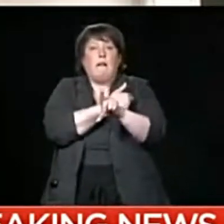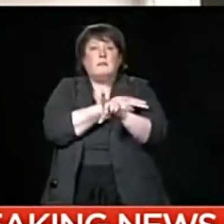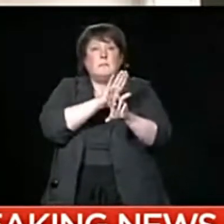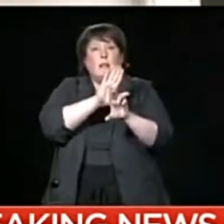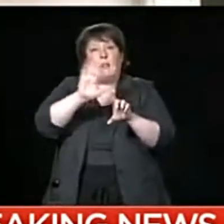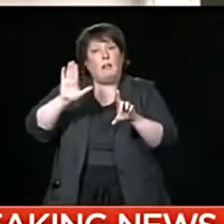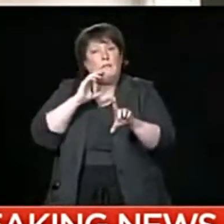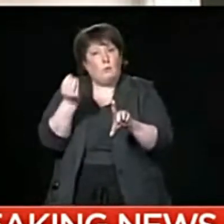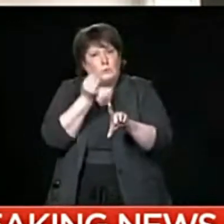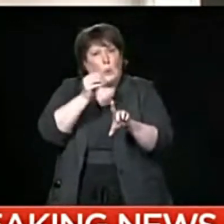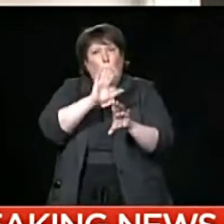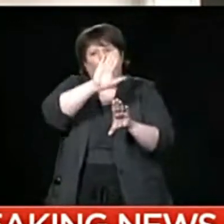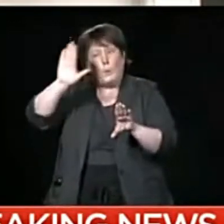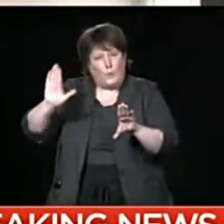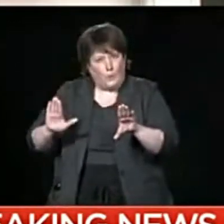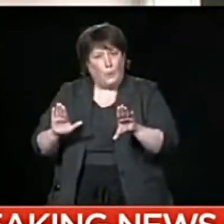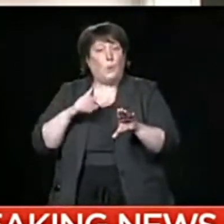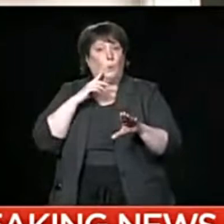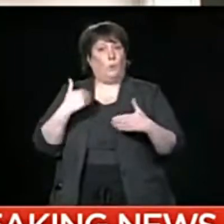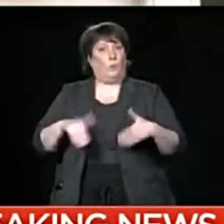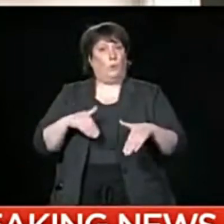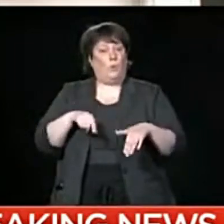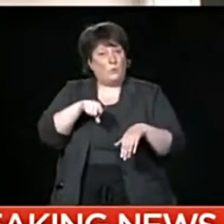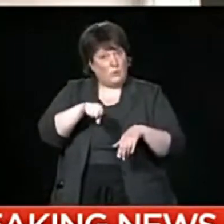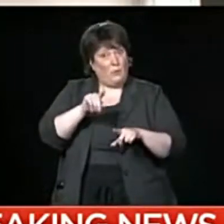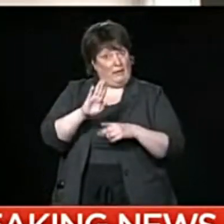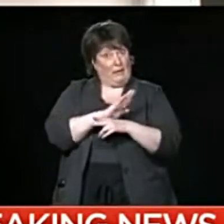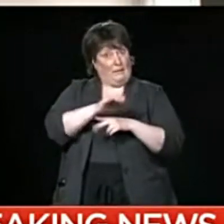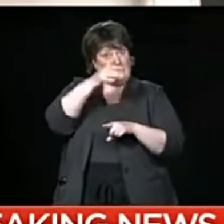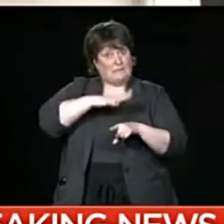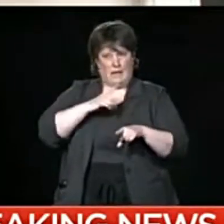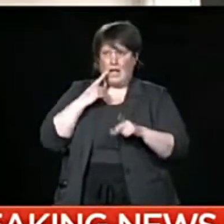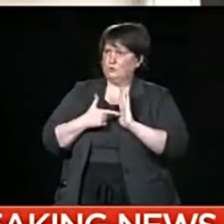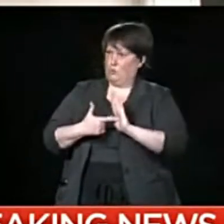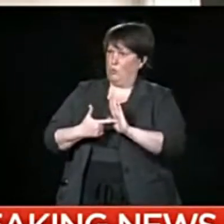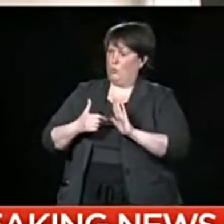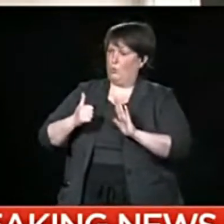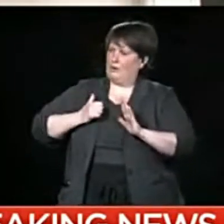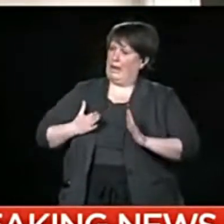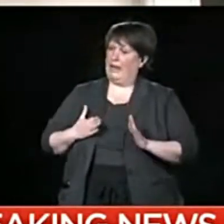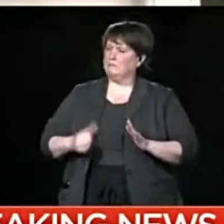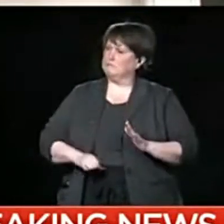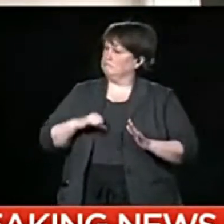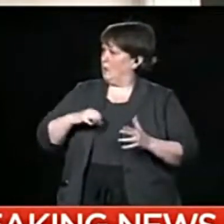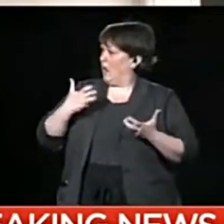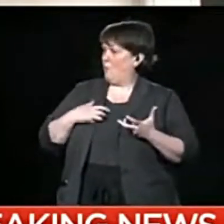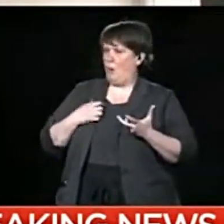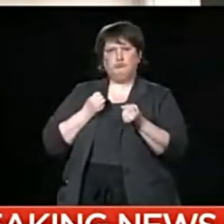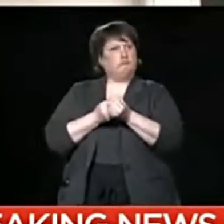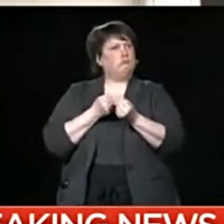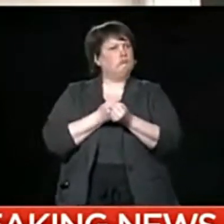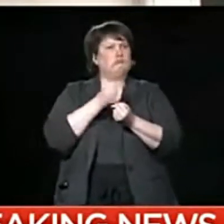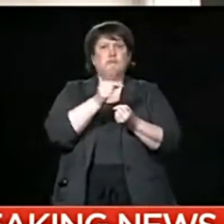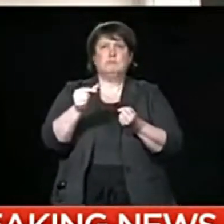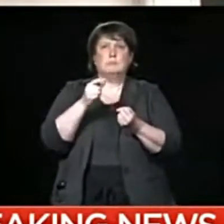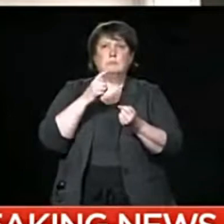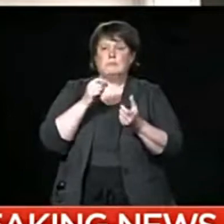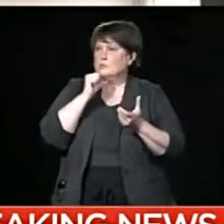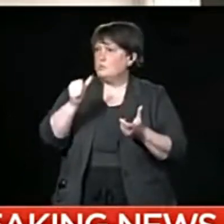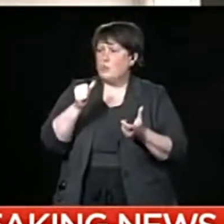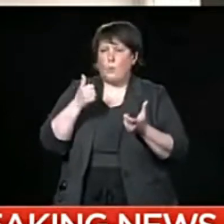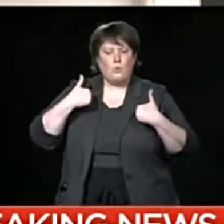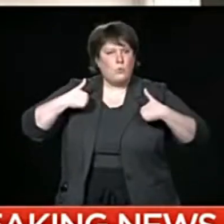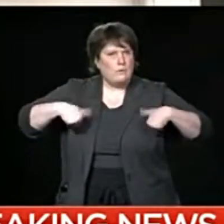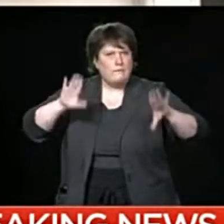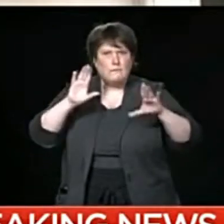General Hospital. Dave and his team showed what Canadians do in difficult times. We don't back down from a